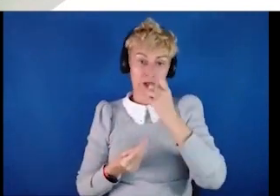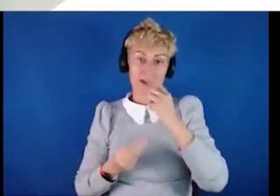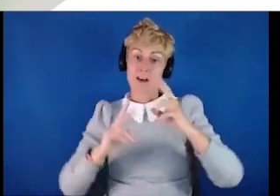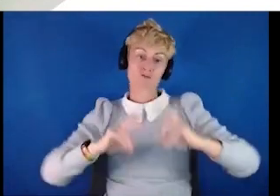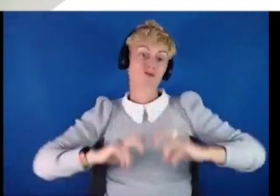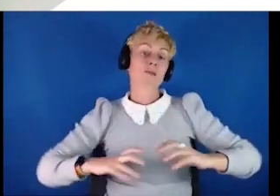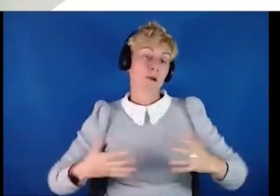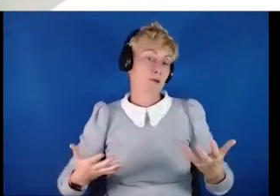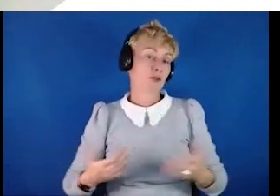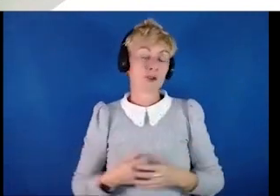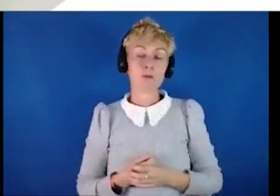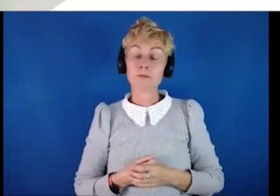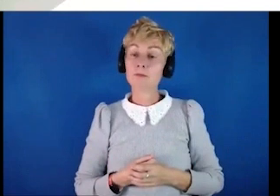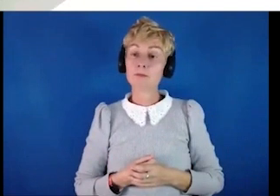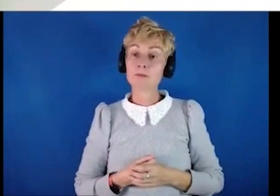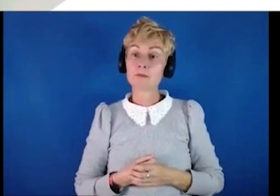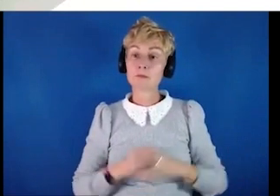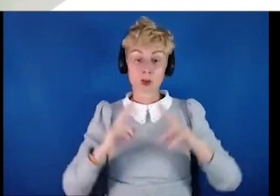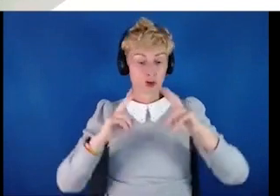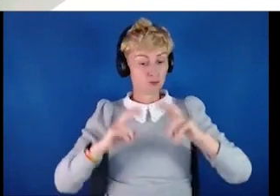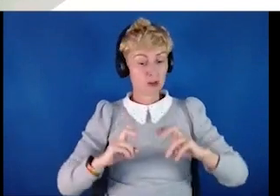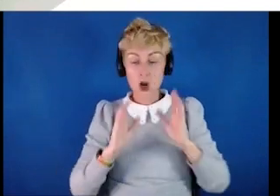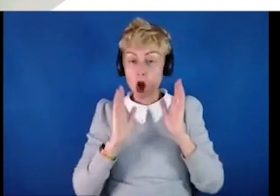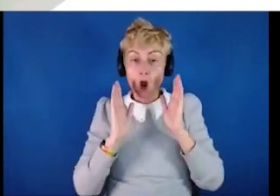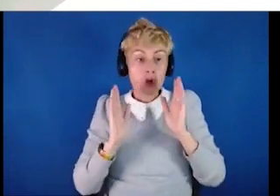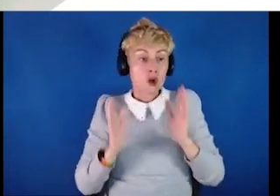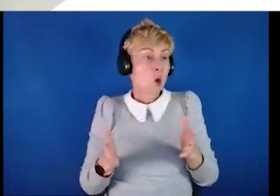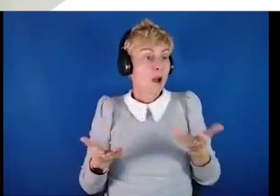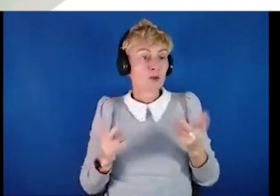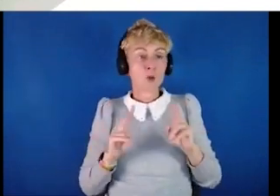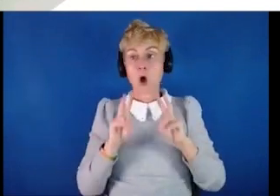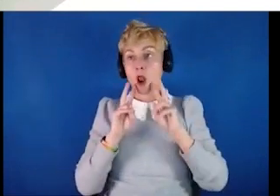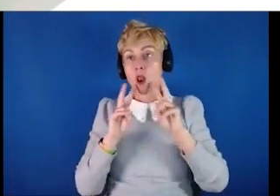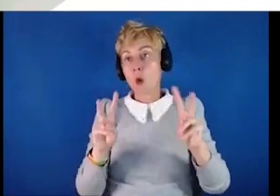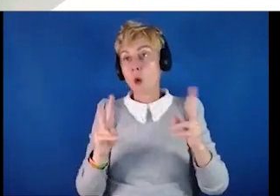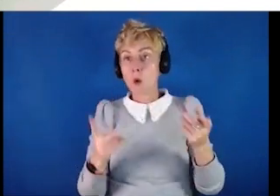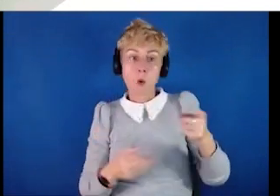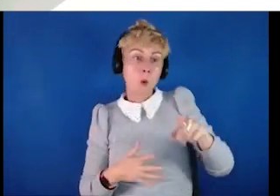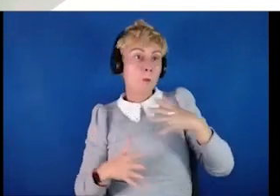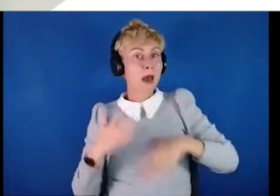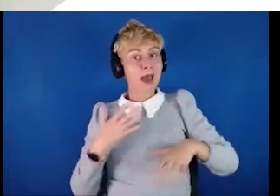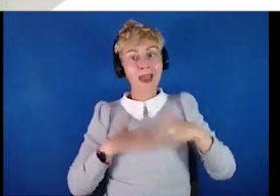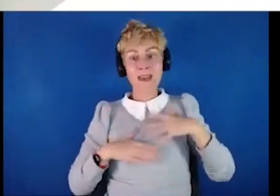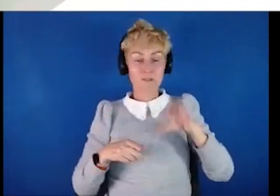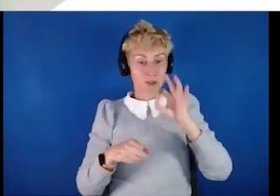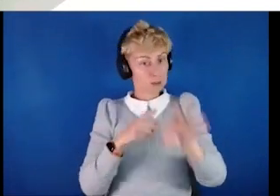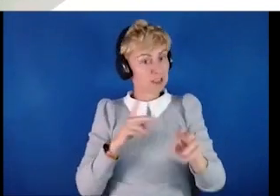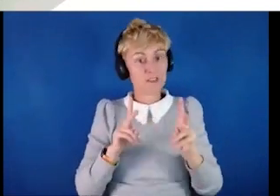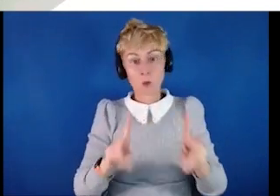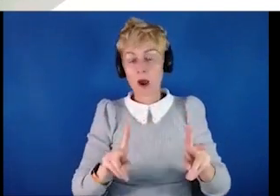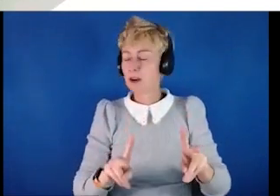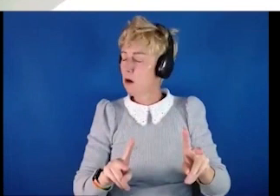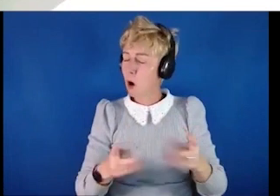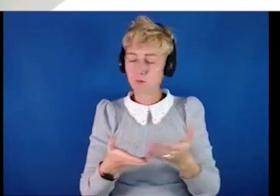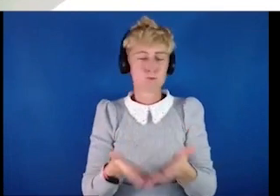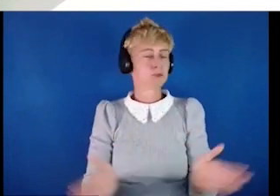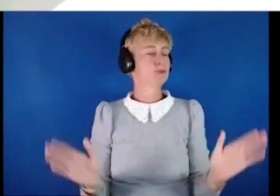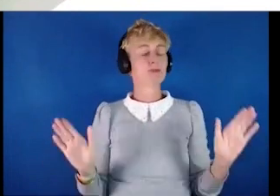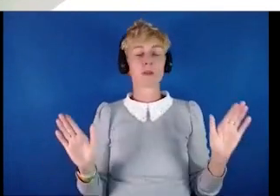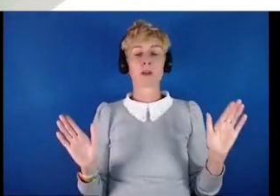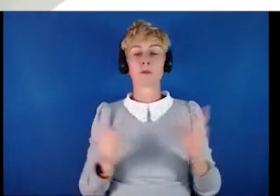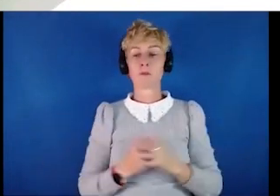before, that researchers don't have to look or behave in a certain way, and that research can take